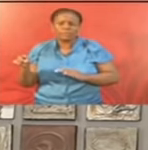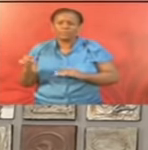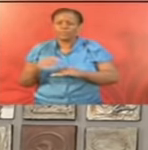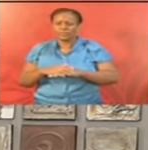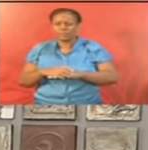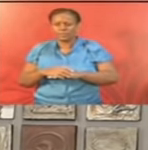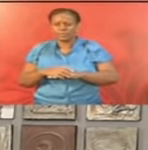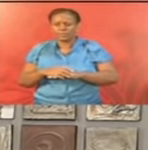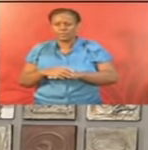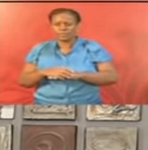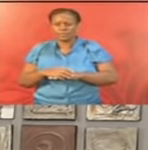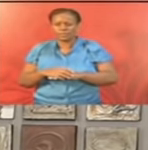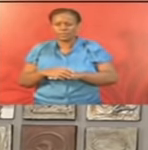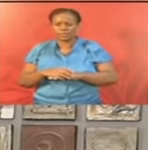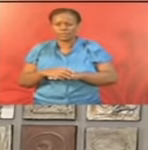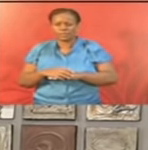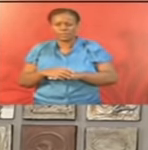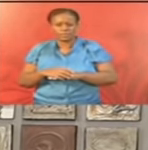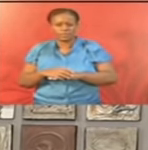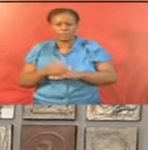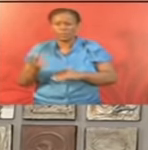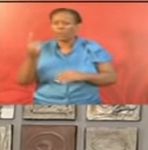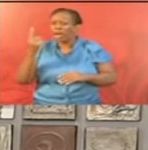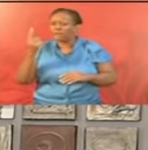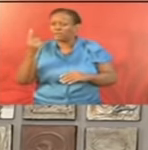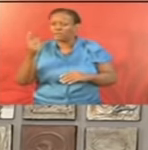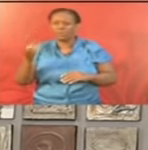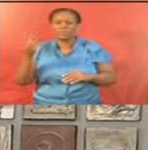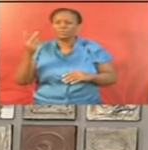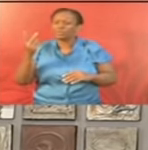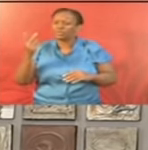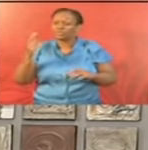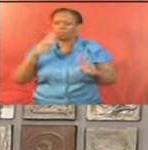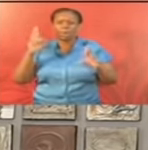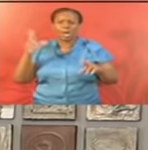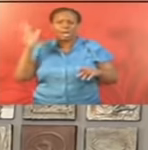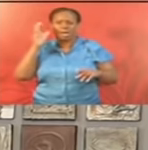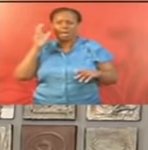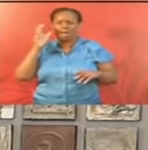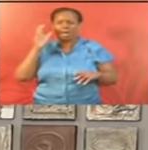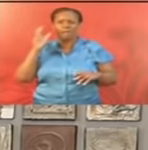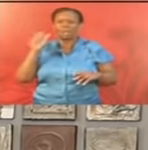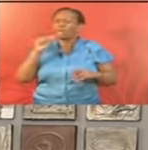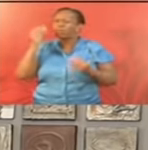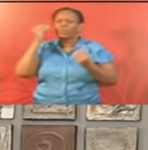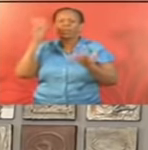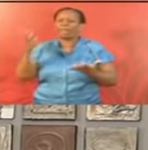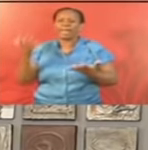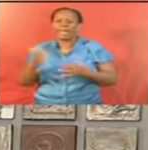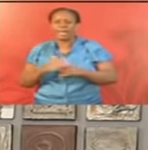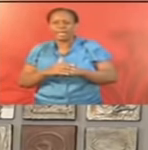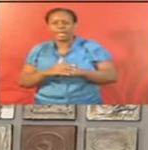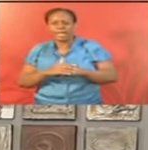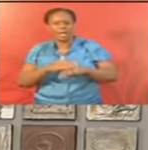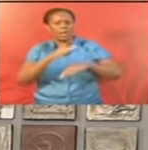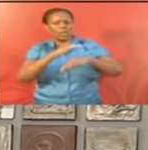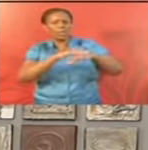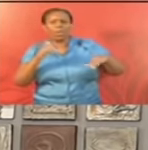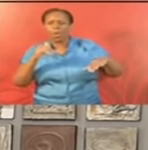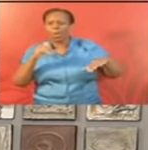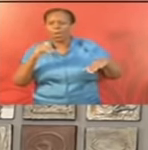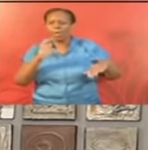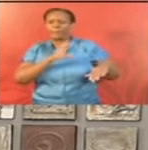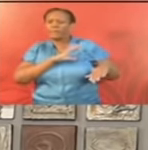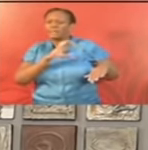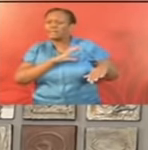of breaches of quarantine where we had to engage the TTPS to assist in ensuring that